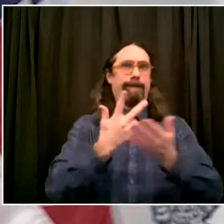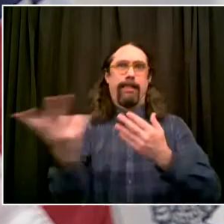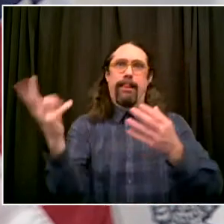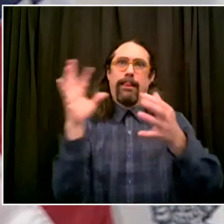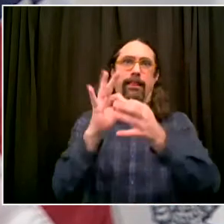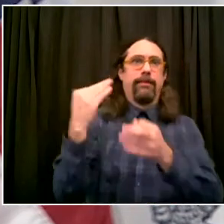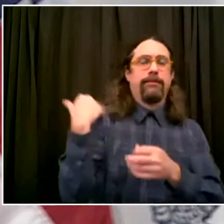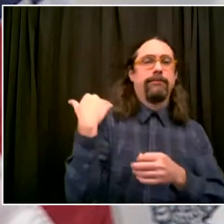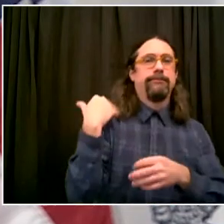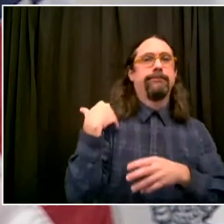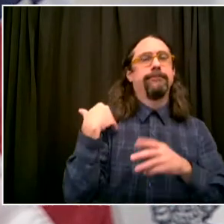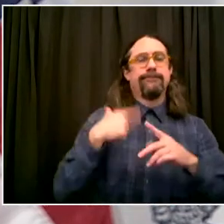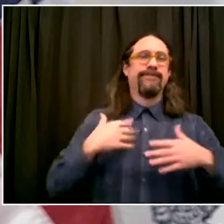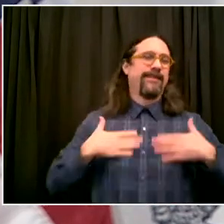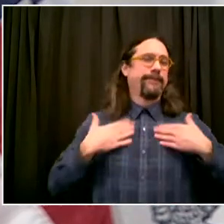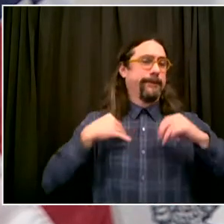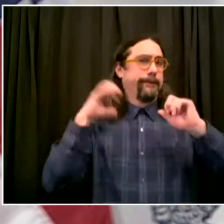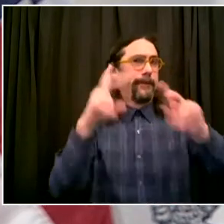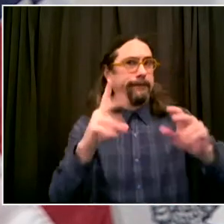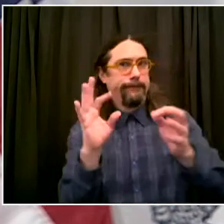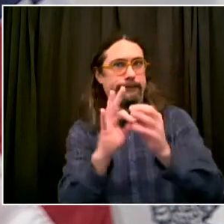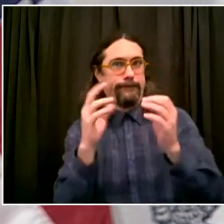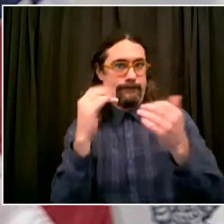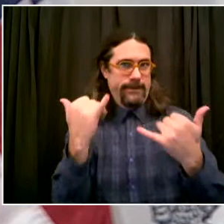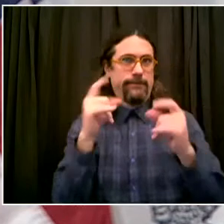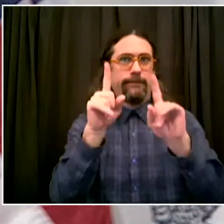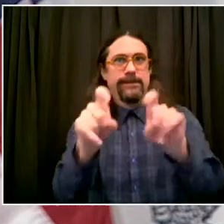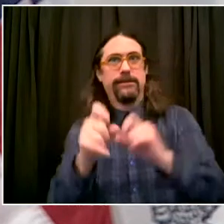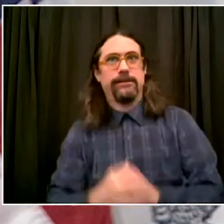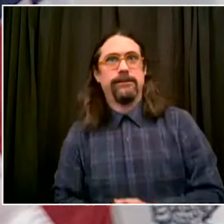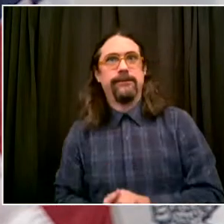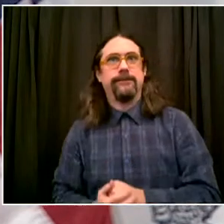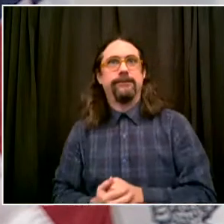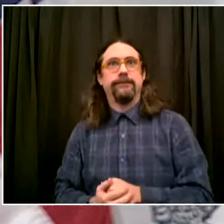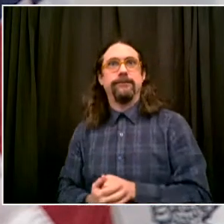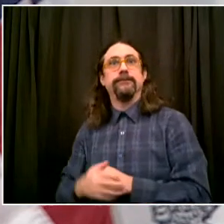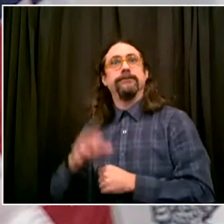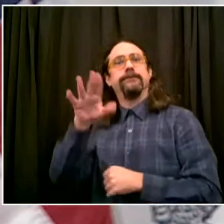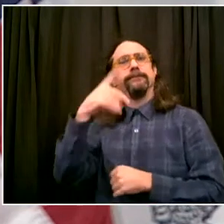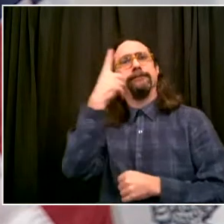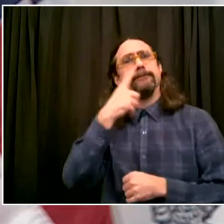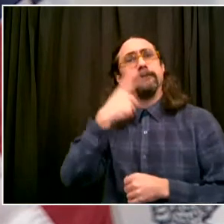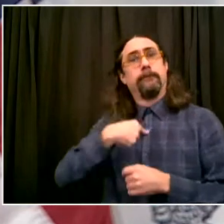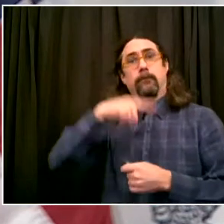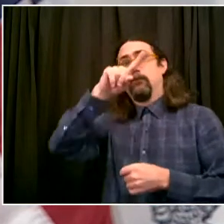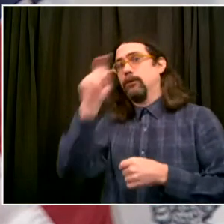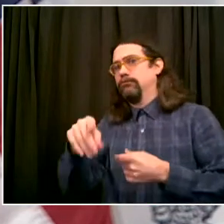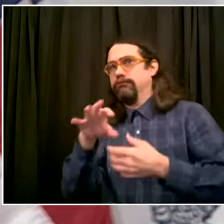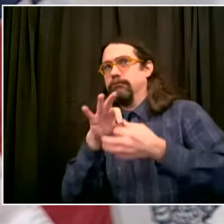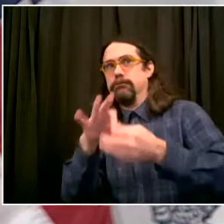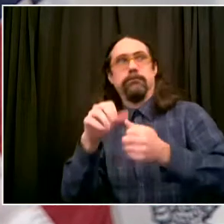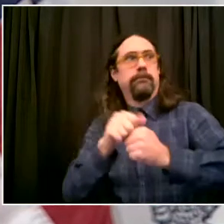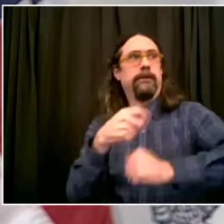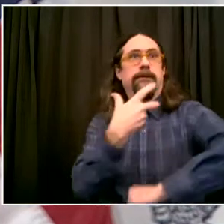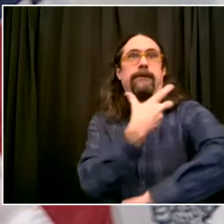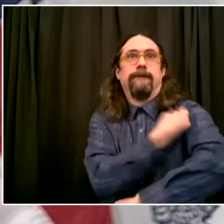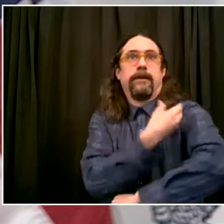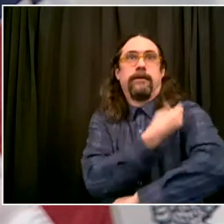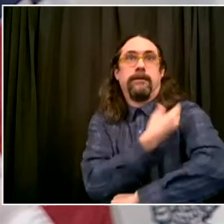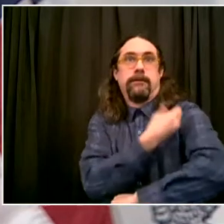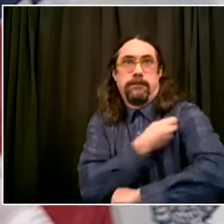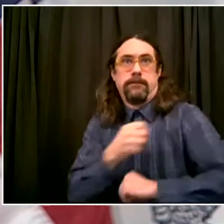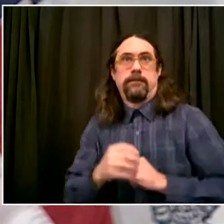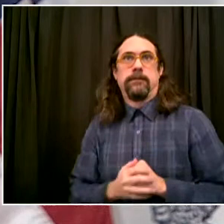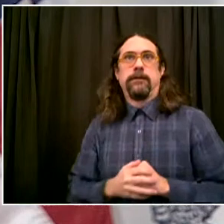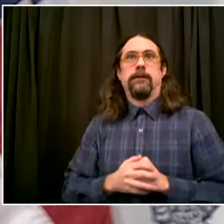do with the vaccine postponements today and tomorrow. How exactly does that work? Do the same sites where people